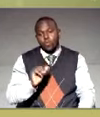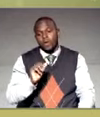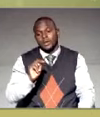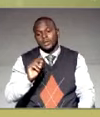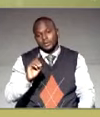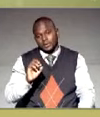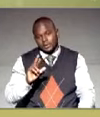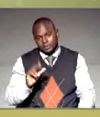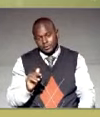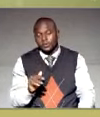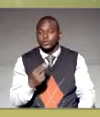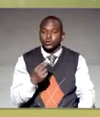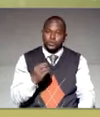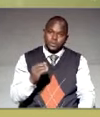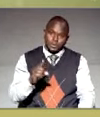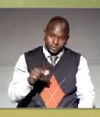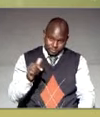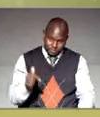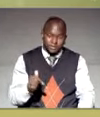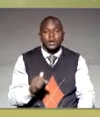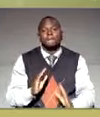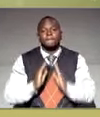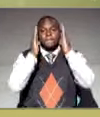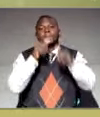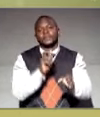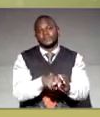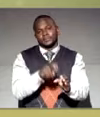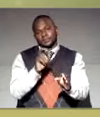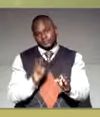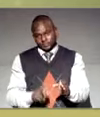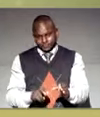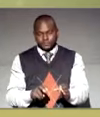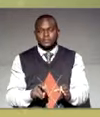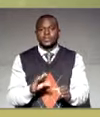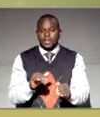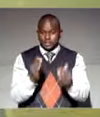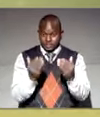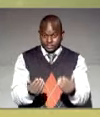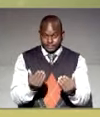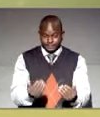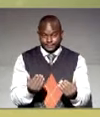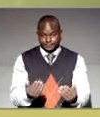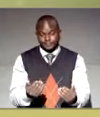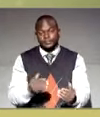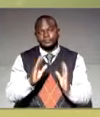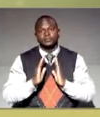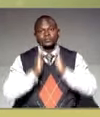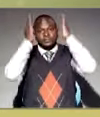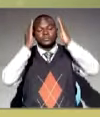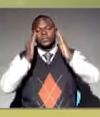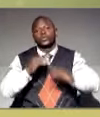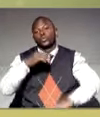and after that in 2007 Bishop Wandera retired, and the current Archbishop of